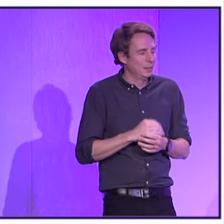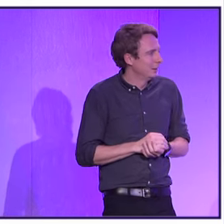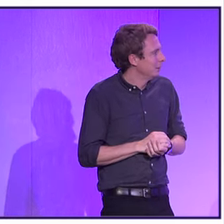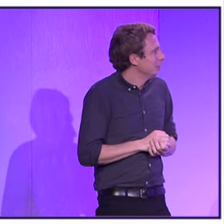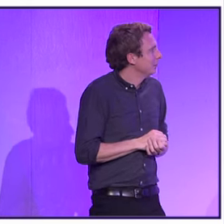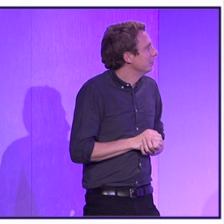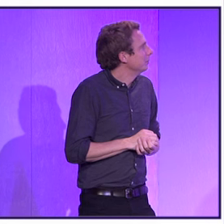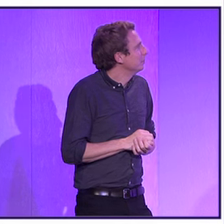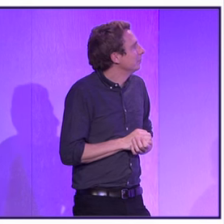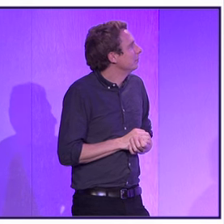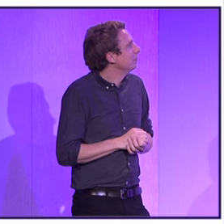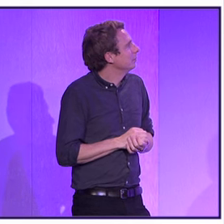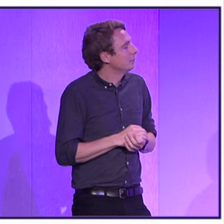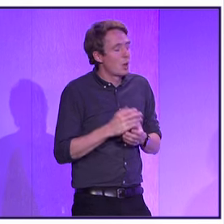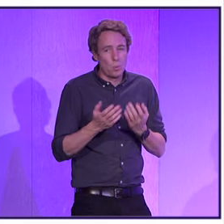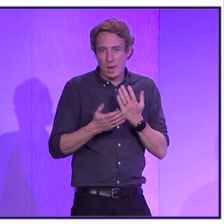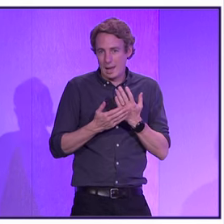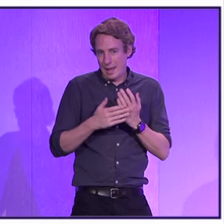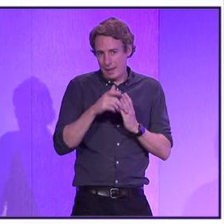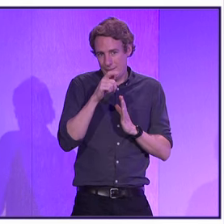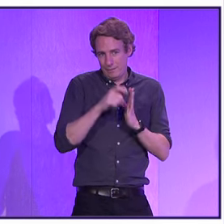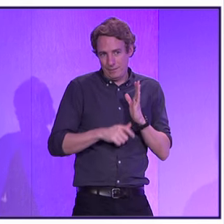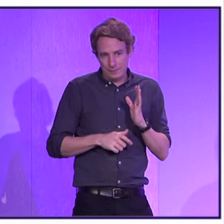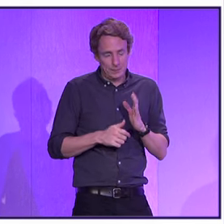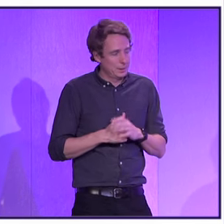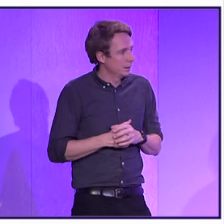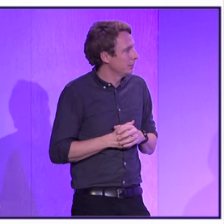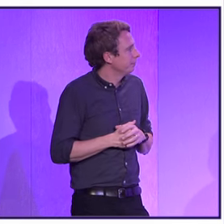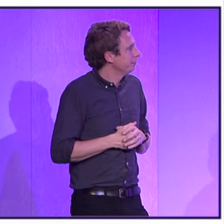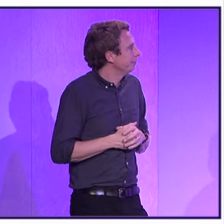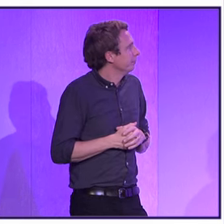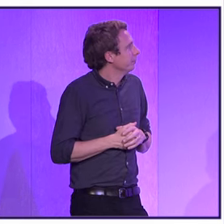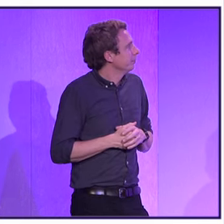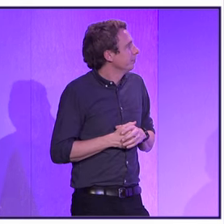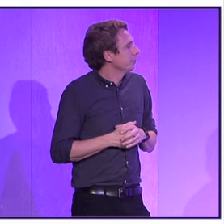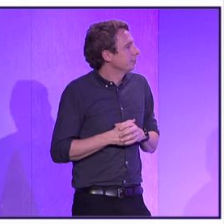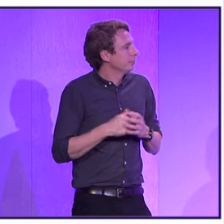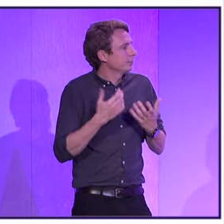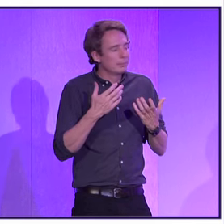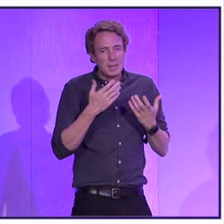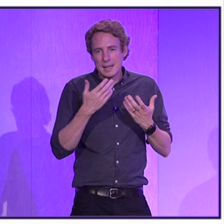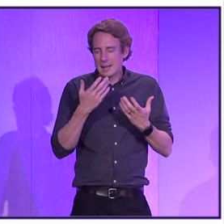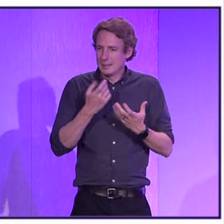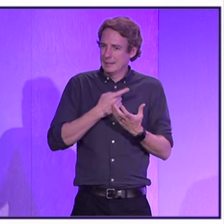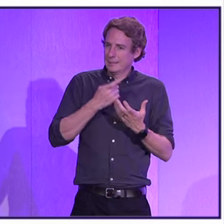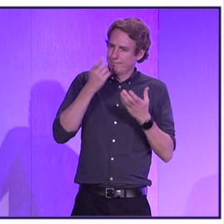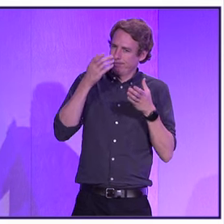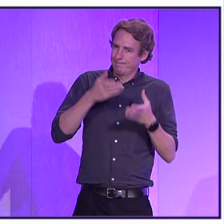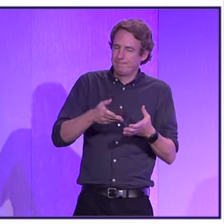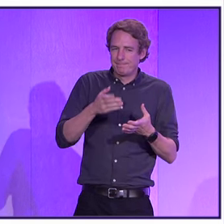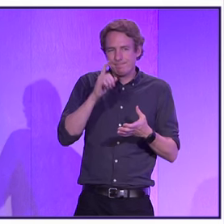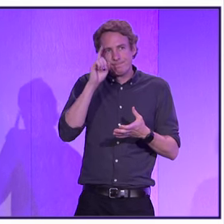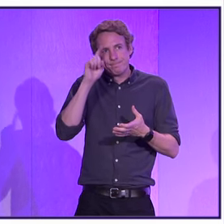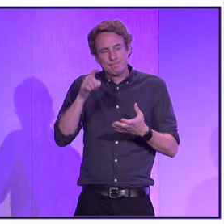So the column on the left highlights six that I kind of honed in on because I think that